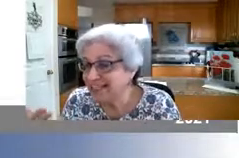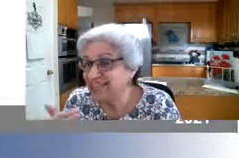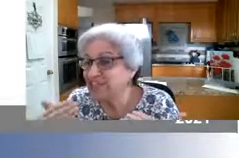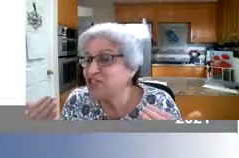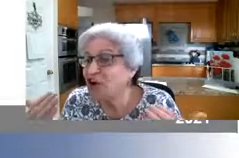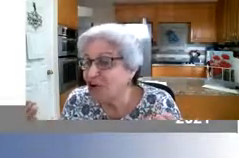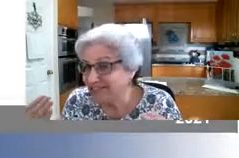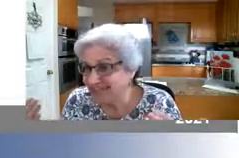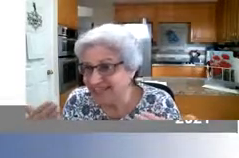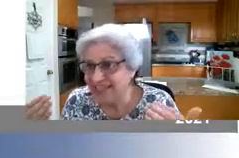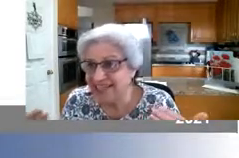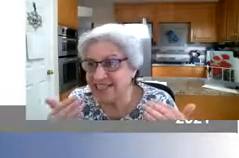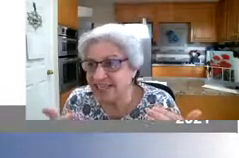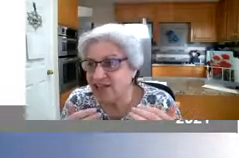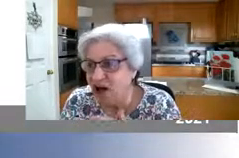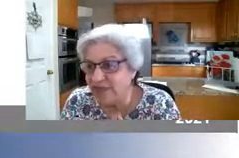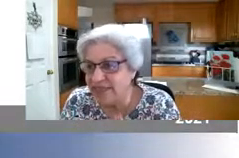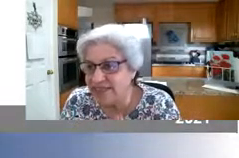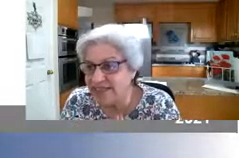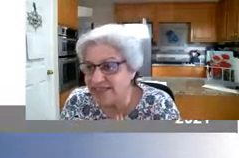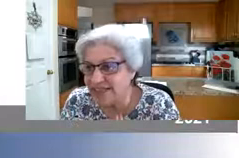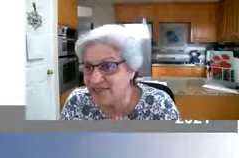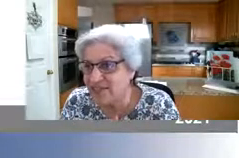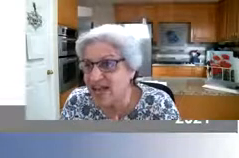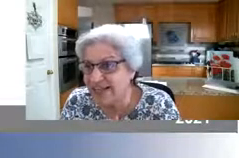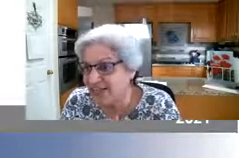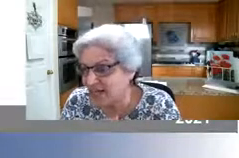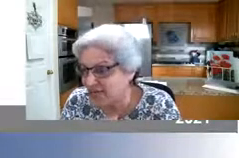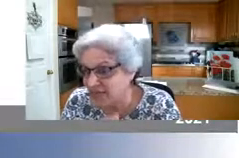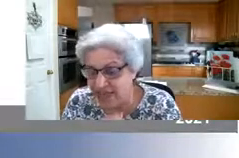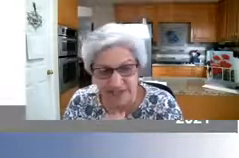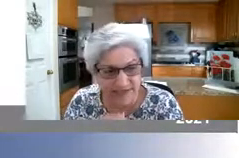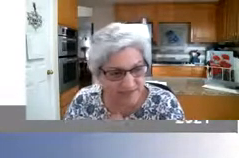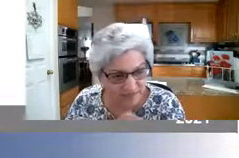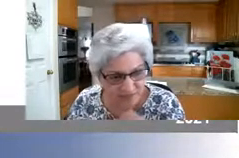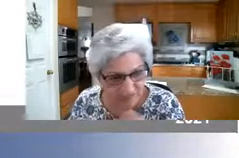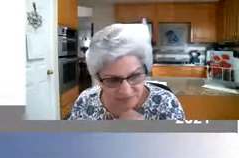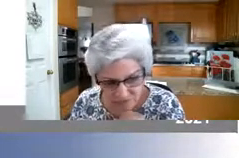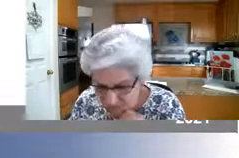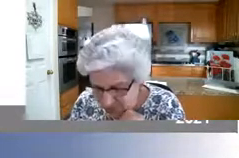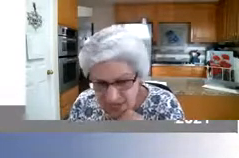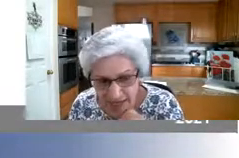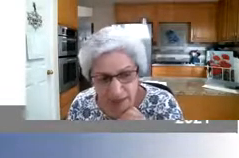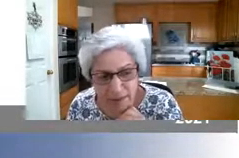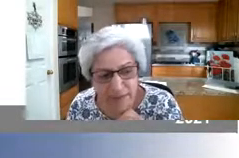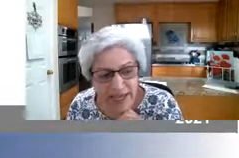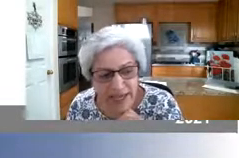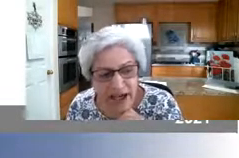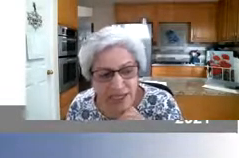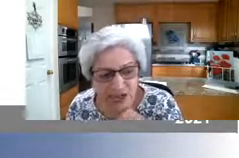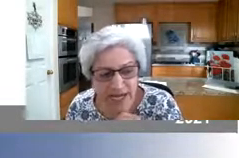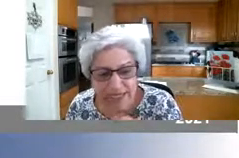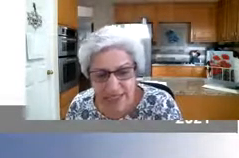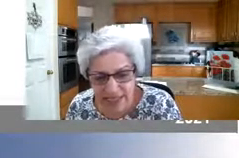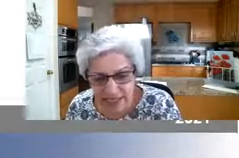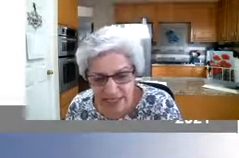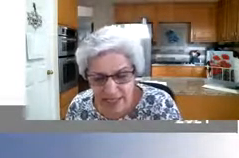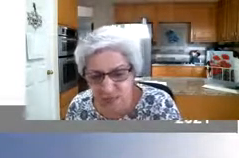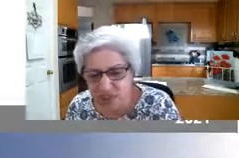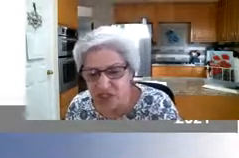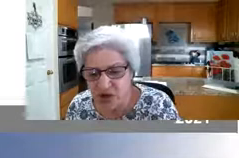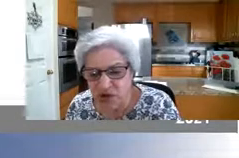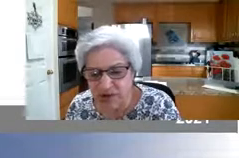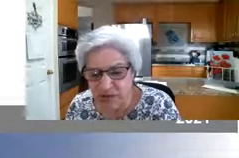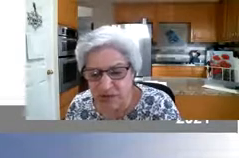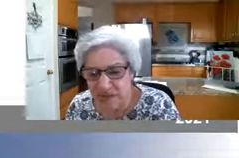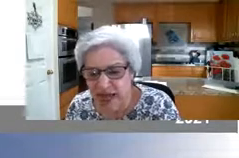speed starts, is on the science end of things. By contrast, and this